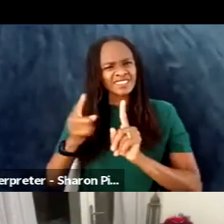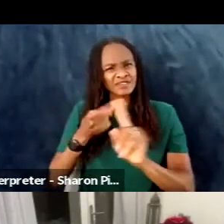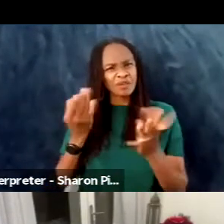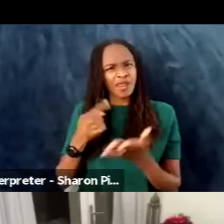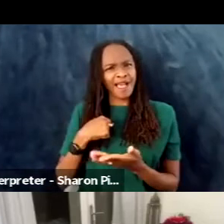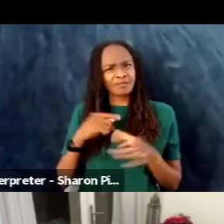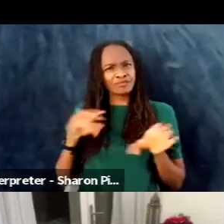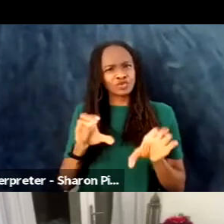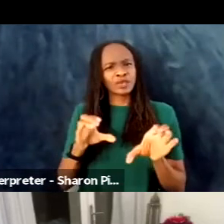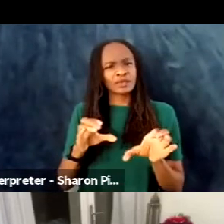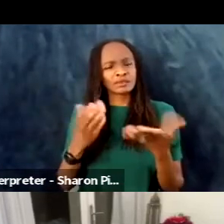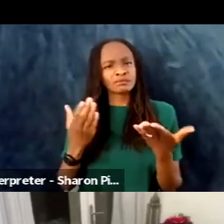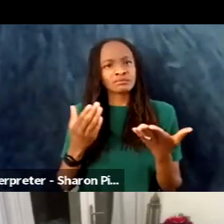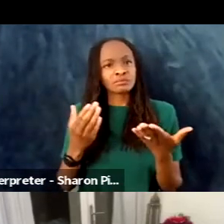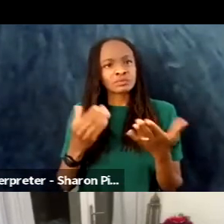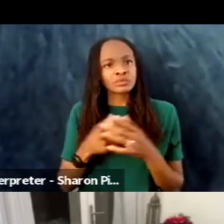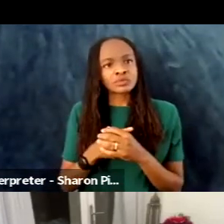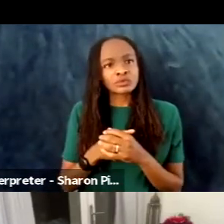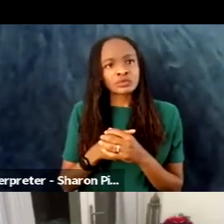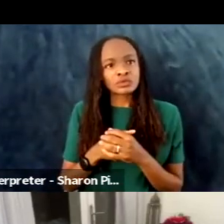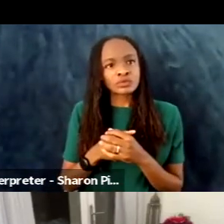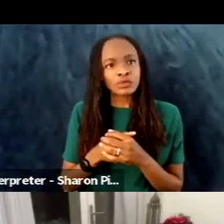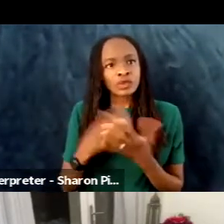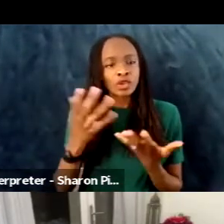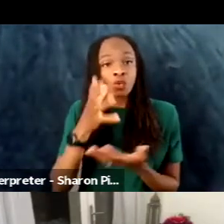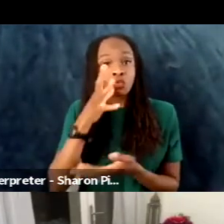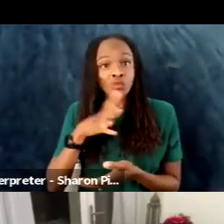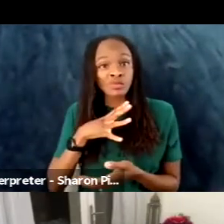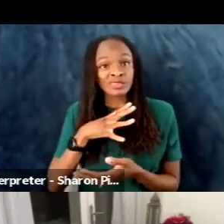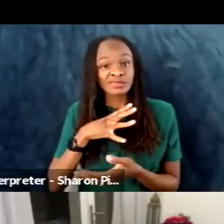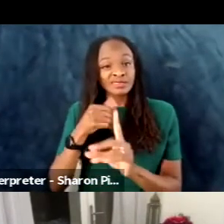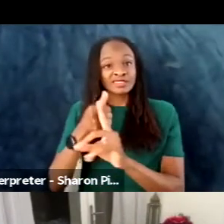find that, yes, the woman is changing.